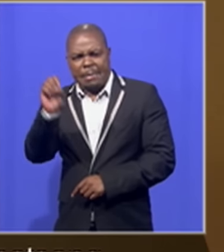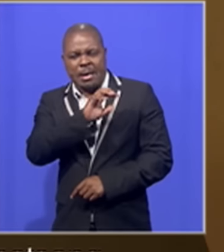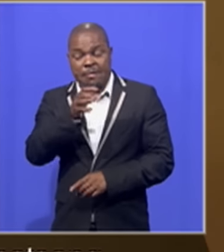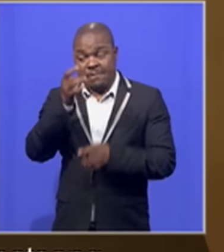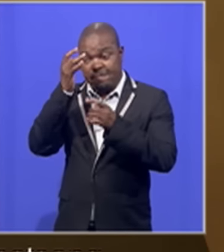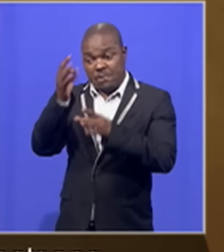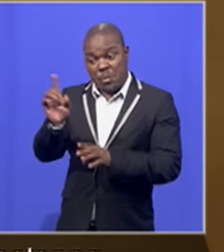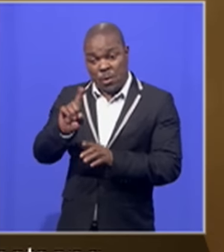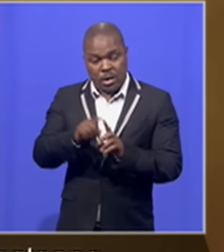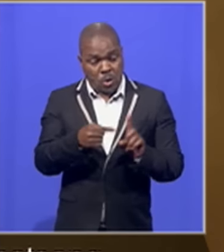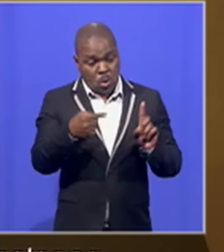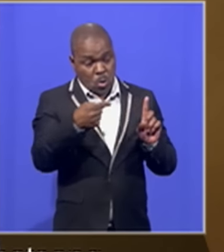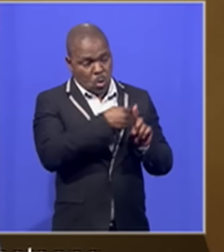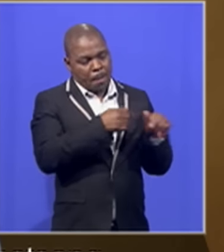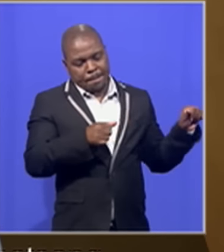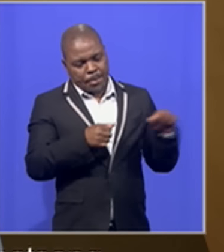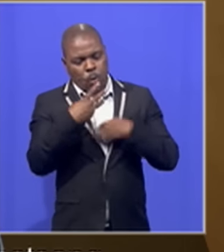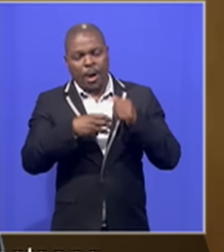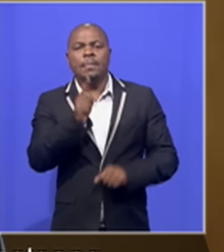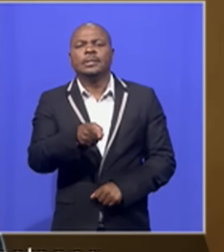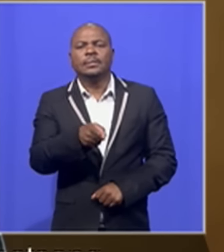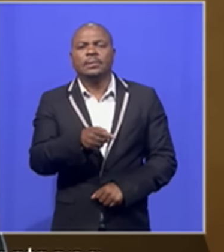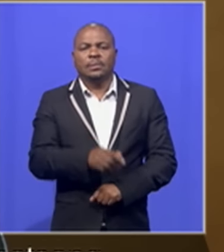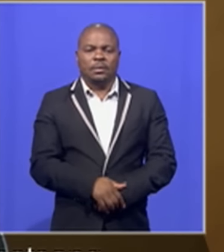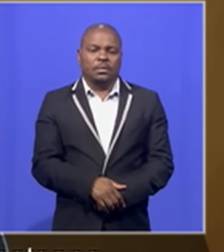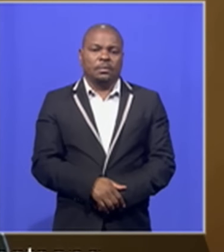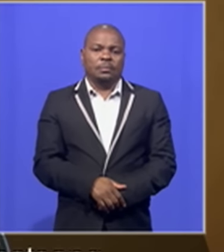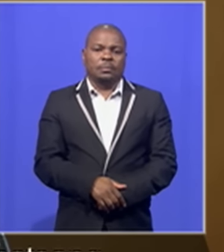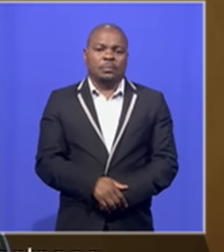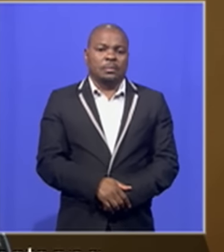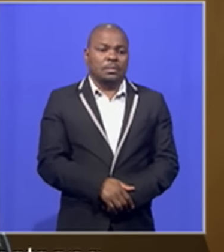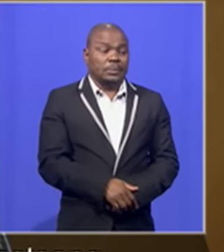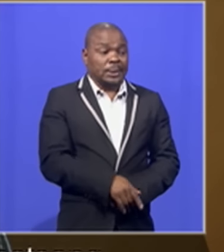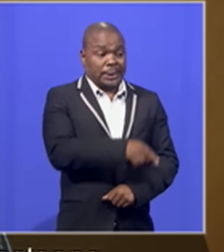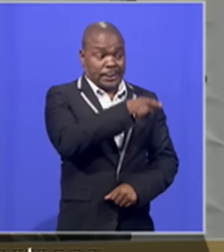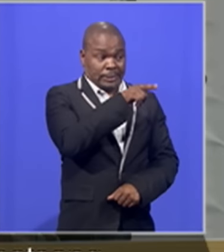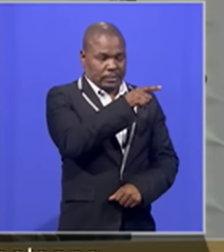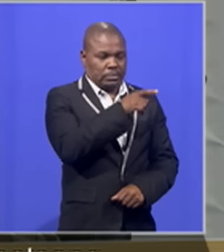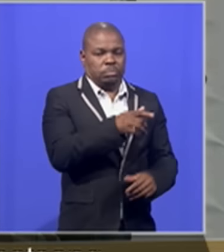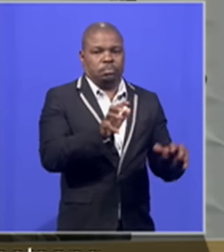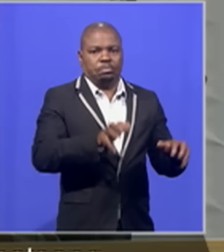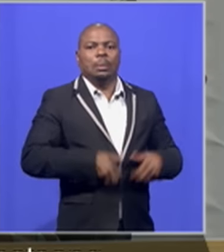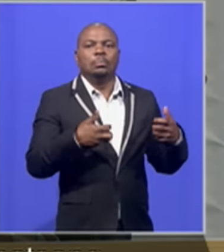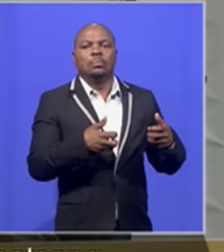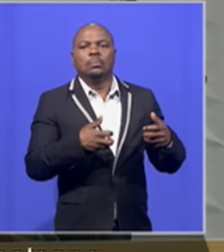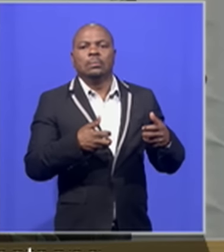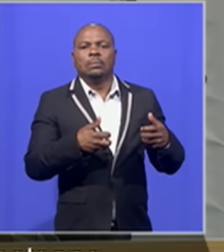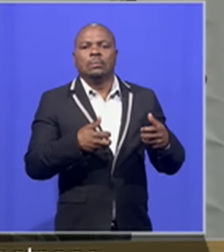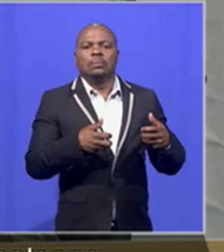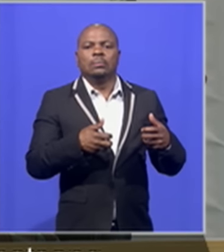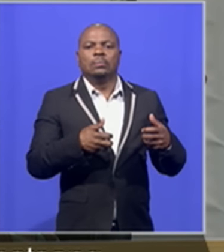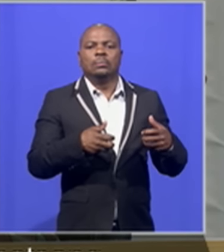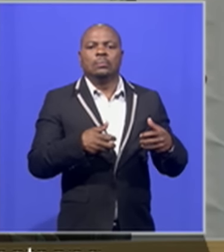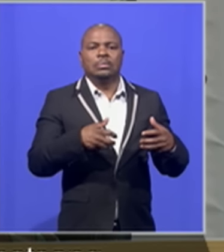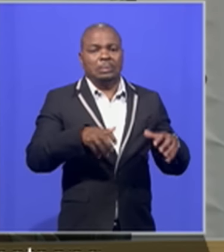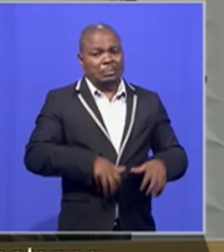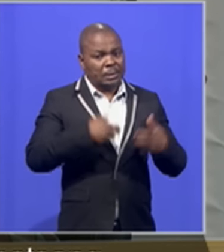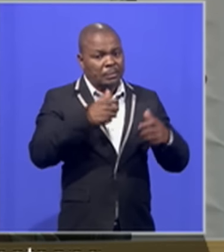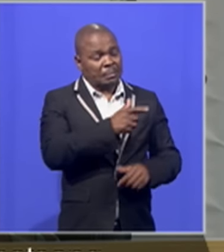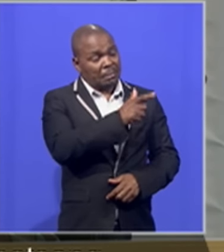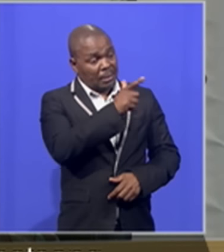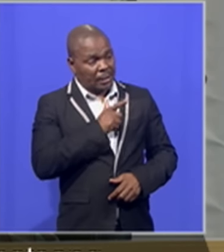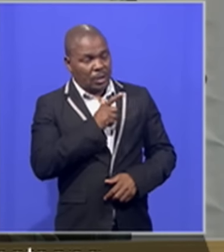bolelela gore Mkhwanazi a boele tirong. She was genuinely angry that there was even